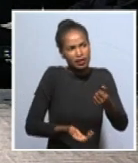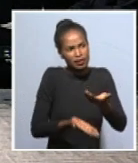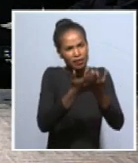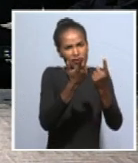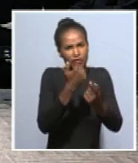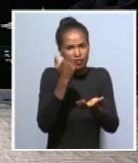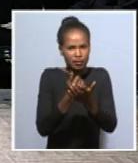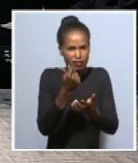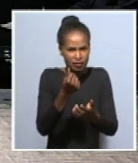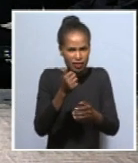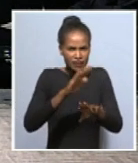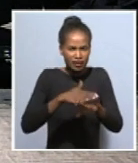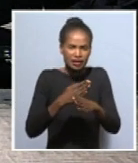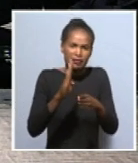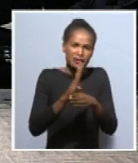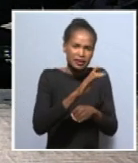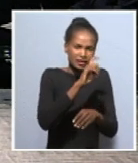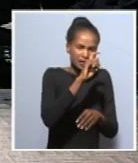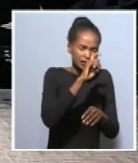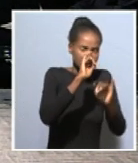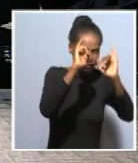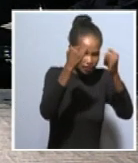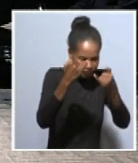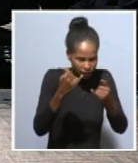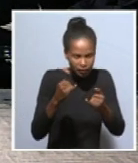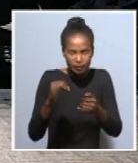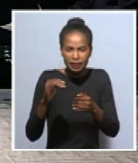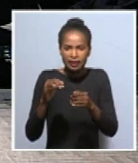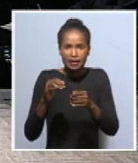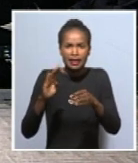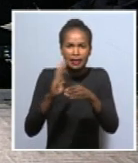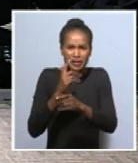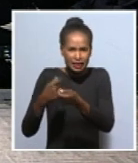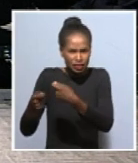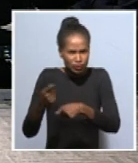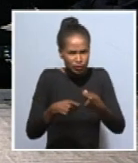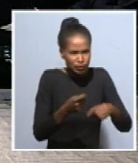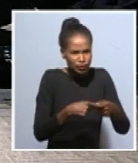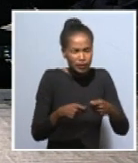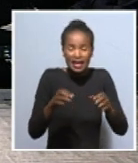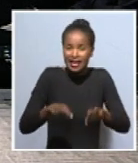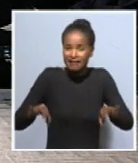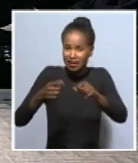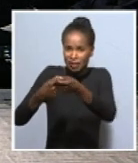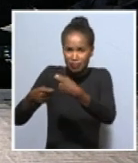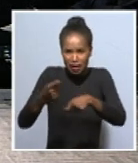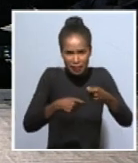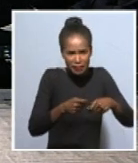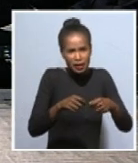to commercial farmers as well as us under below the red line or the communal